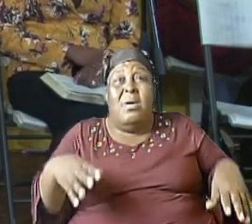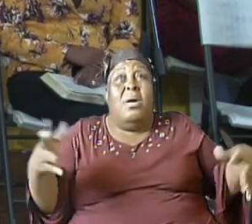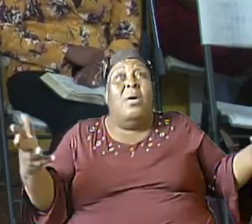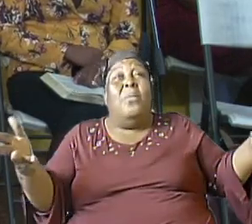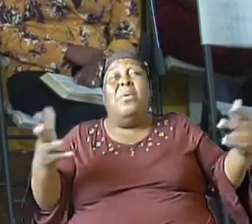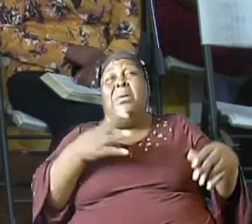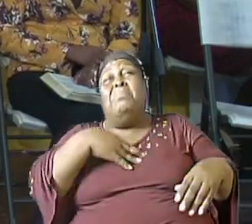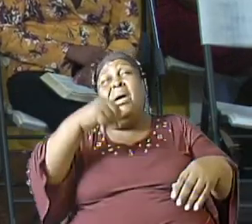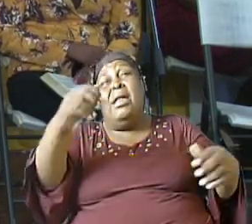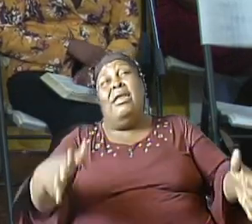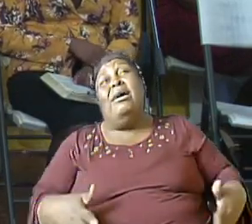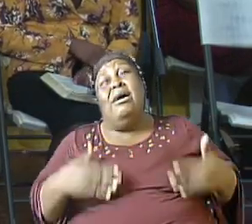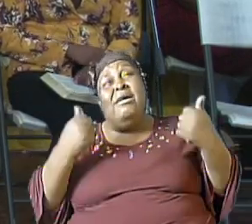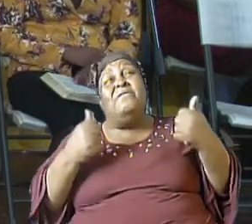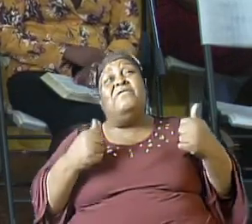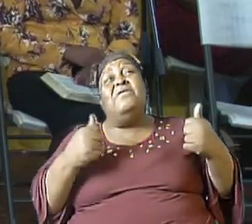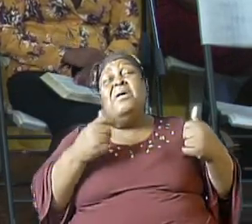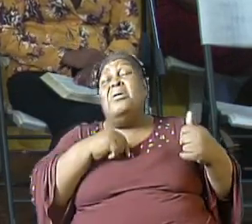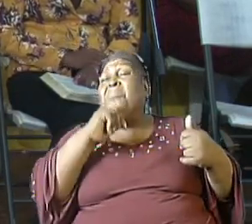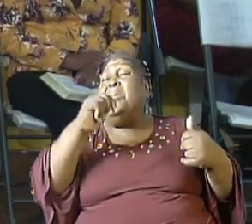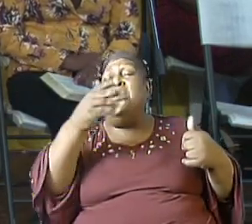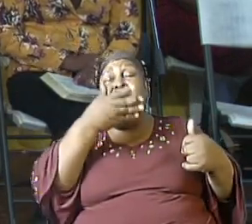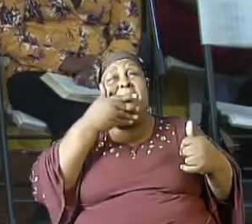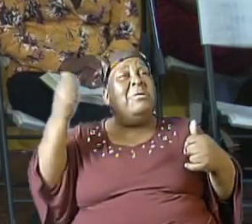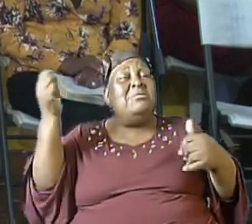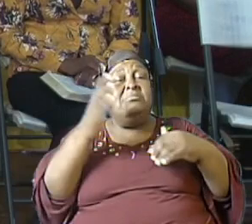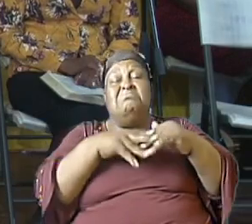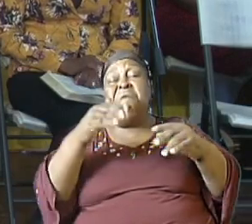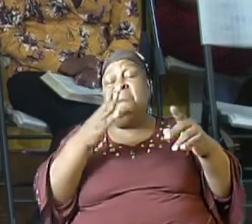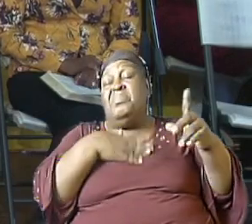my father's. He wished he could die.